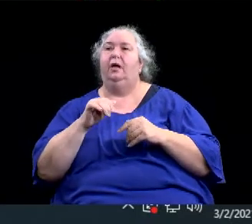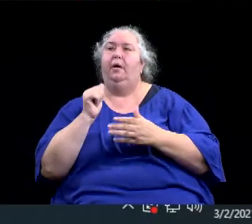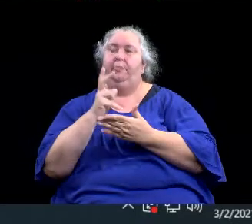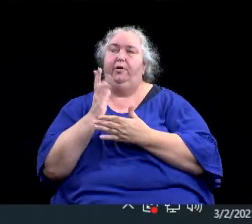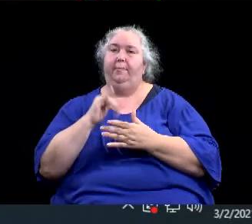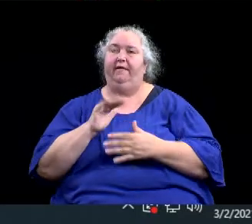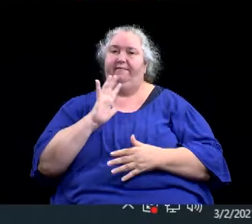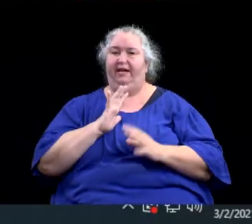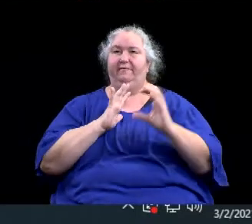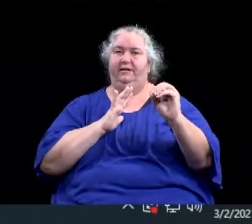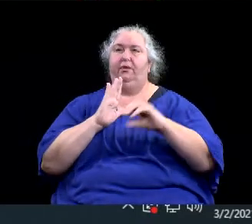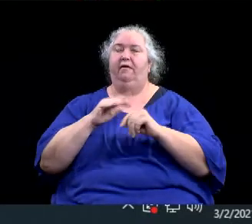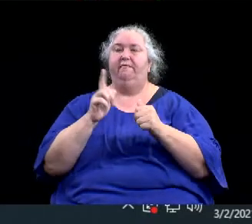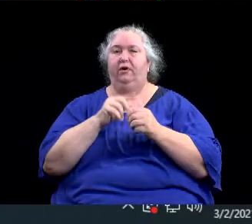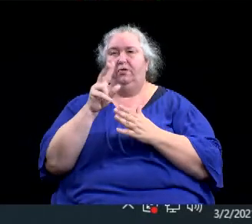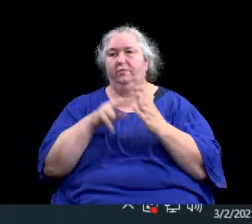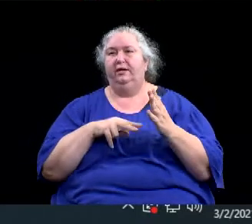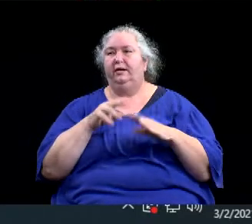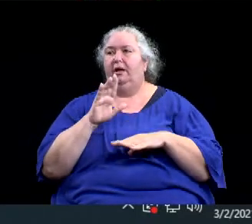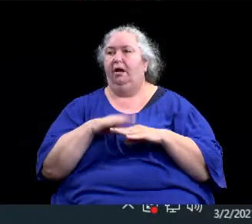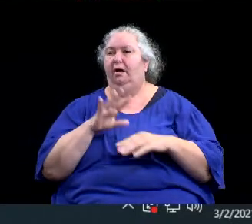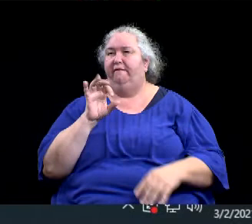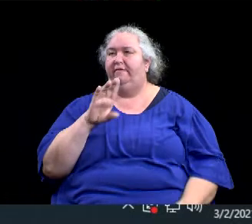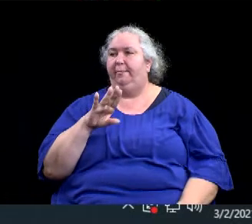February 16th, 2021.